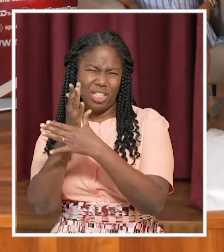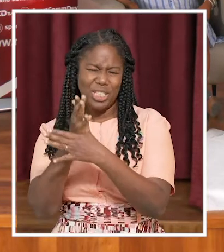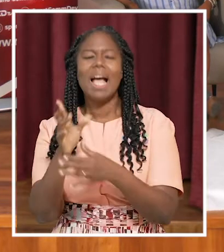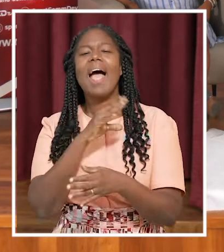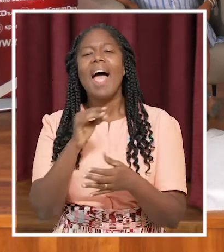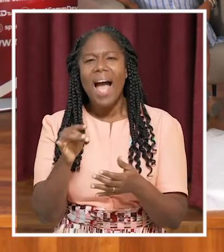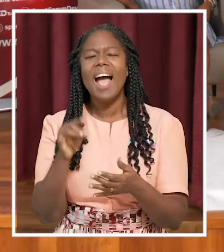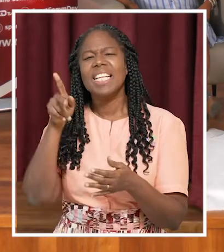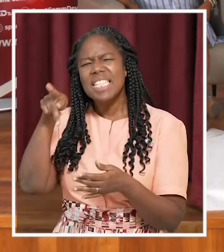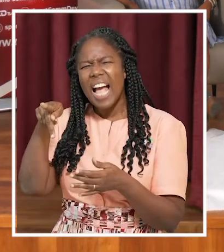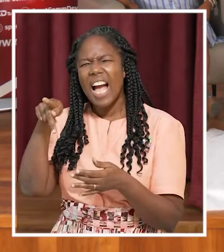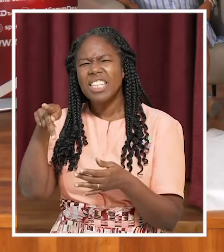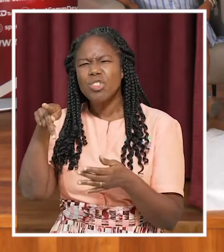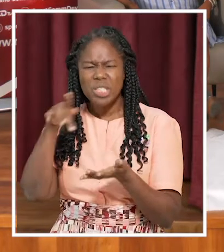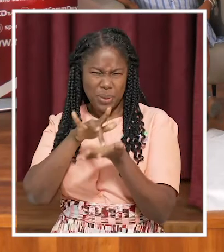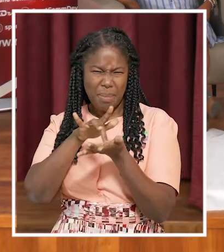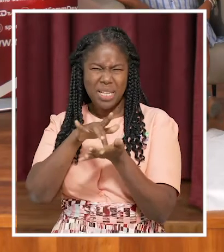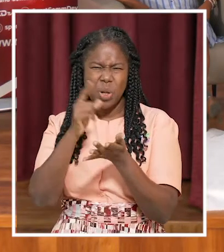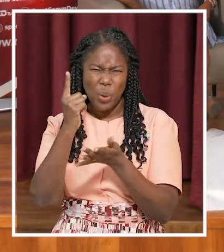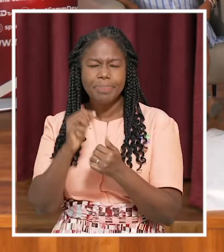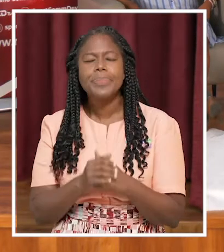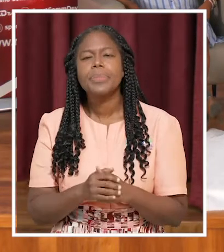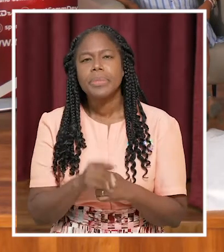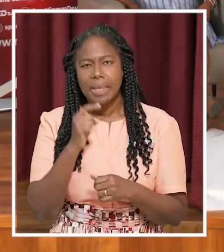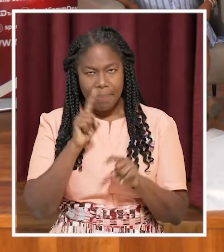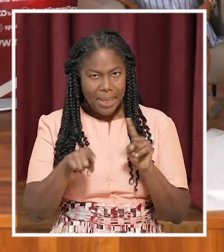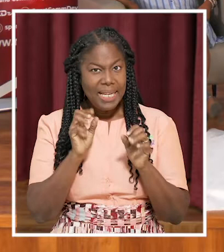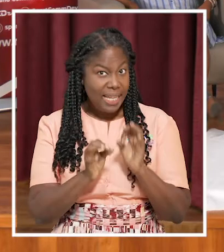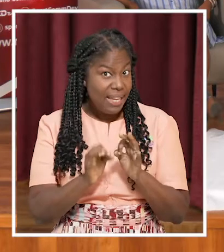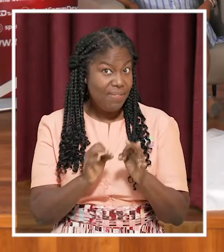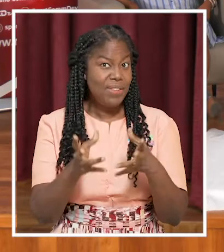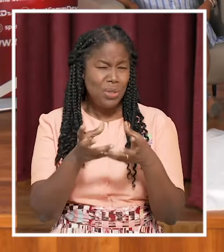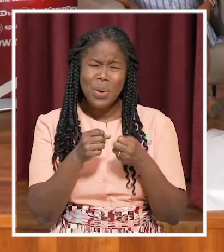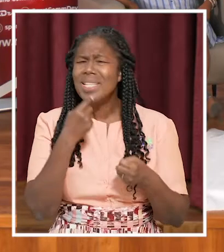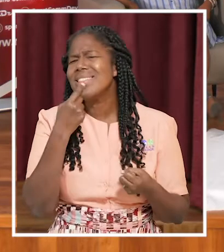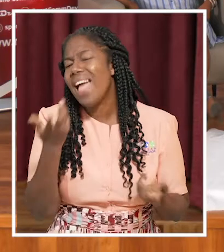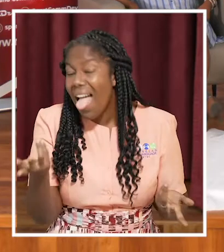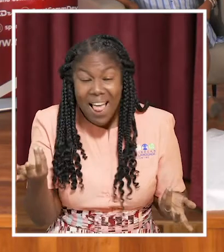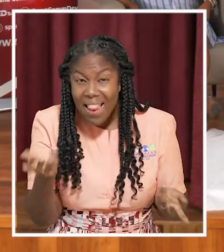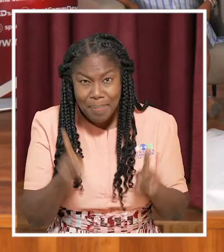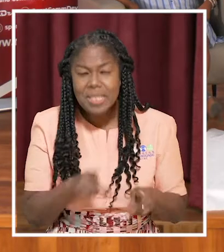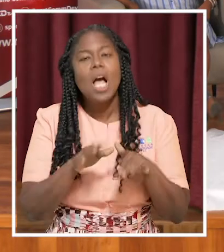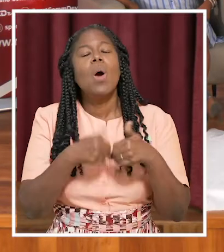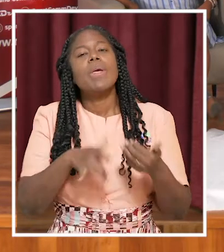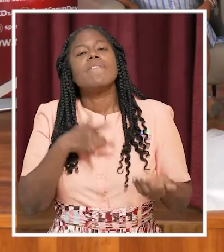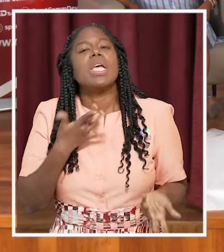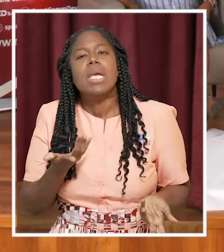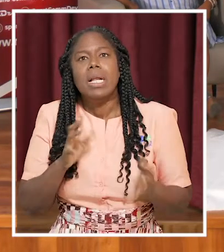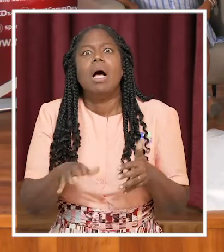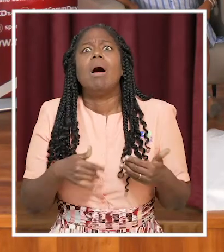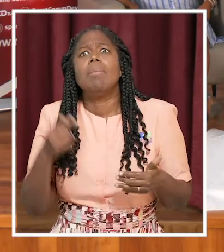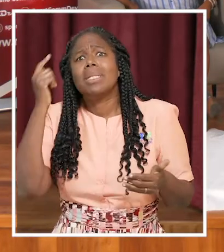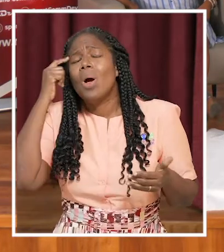if you just want to share, you just want to vent, how you're feeling about something, how something is affecting you, how your thoughts are racing,